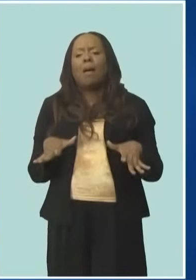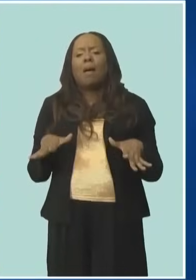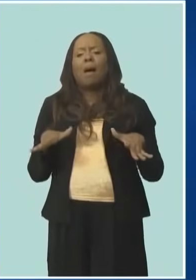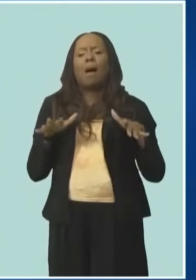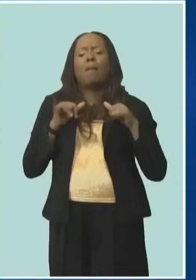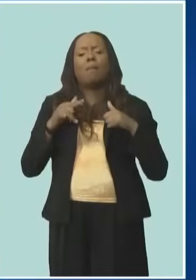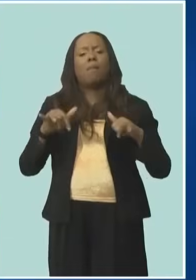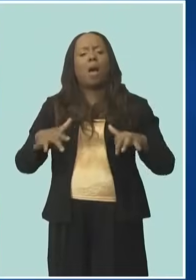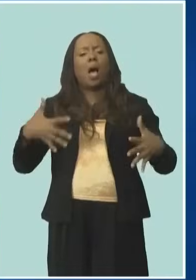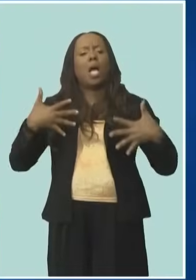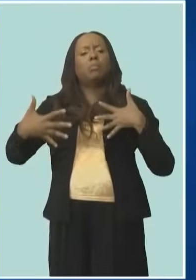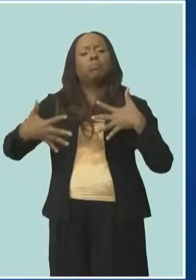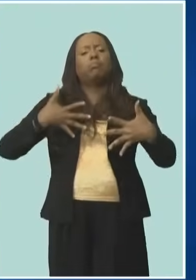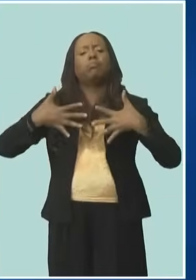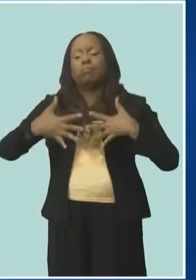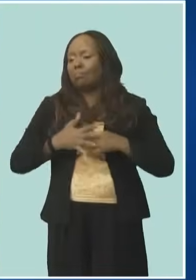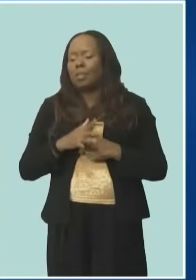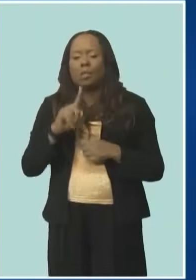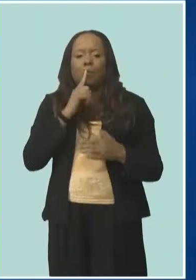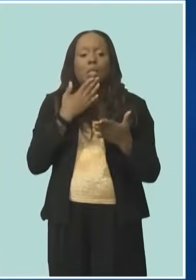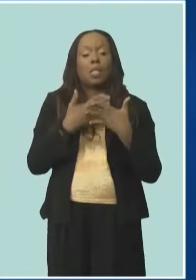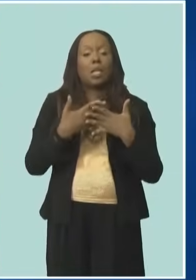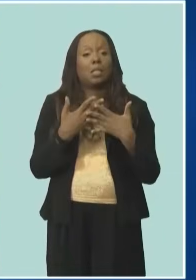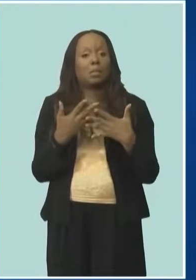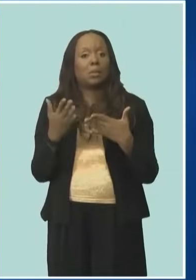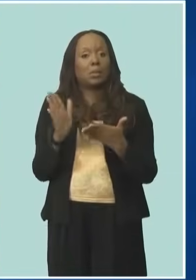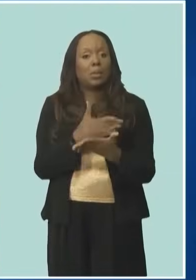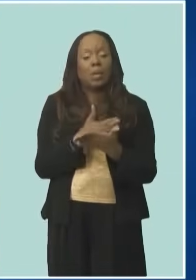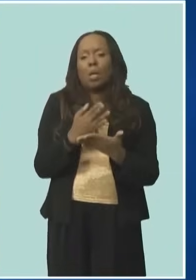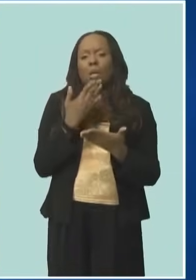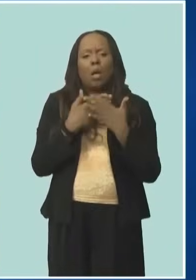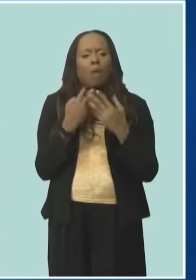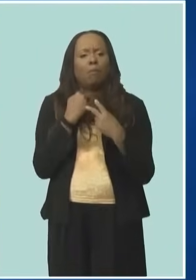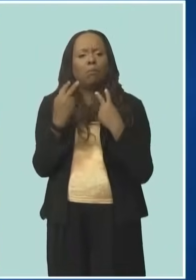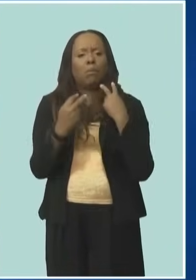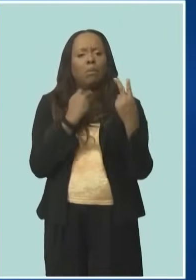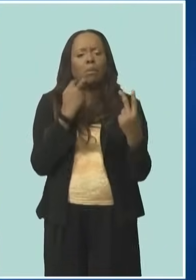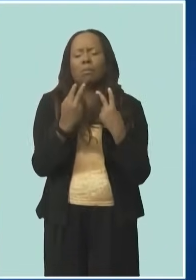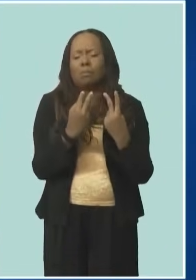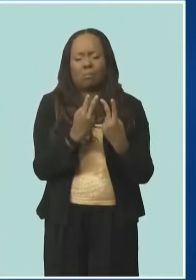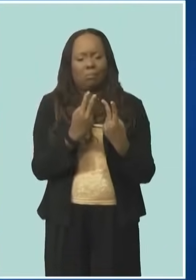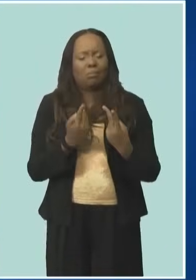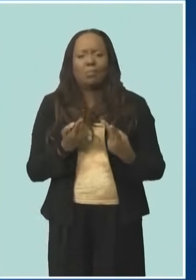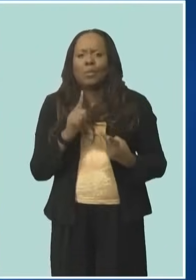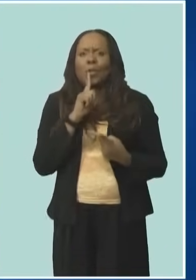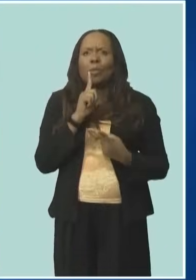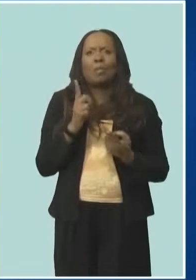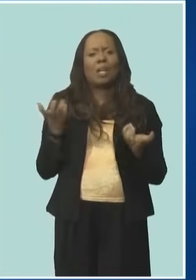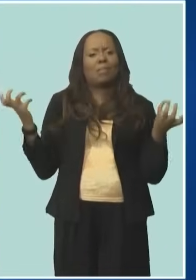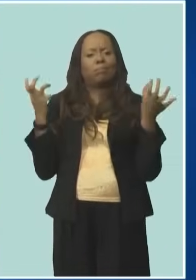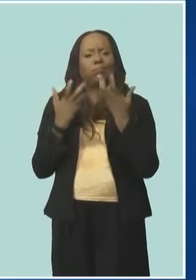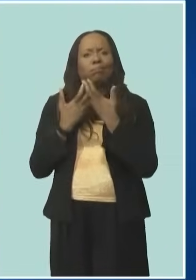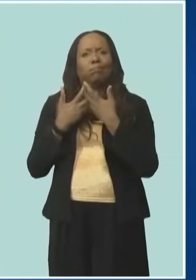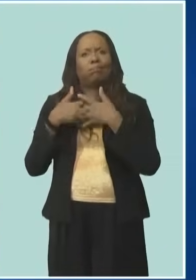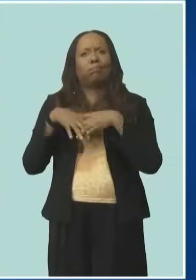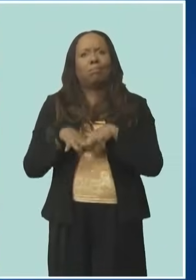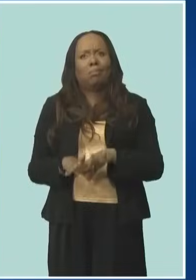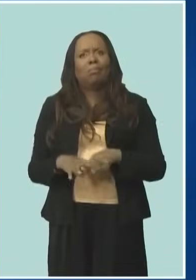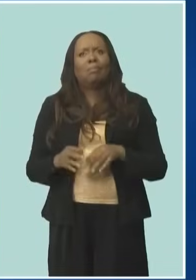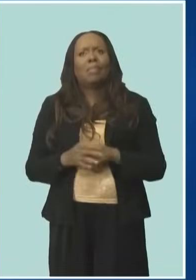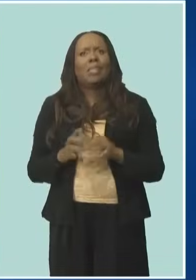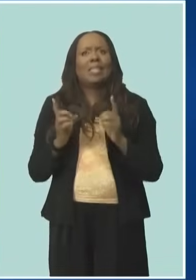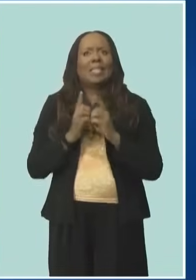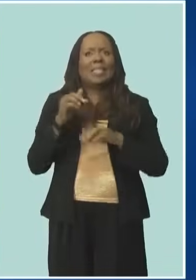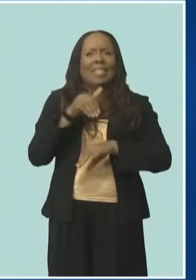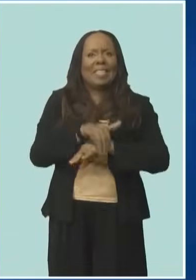both Mahalia and her guest artists, and I think it complements what the theme is for the night, which is date night. You